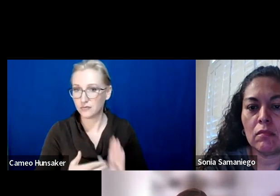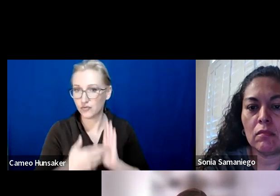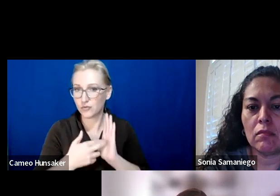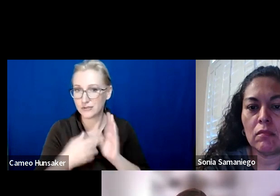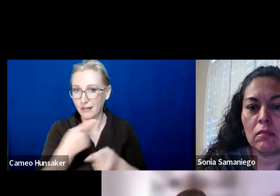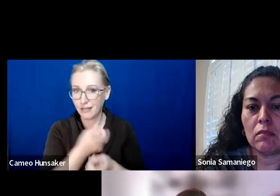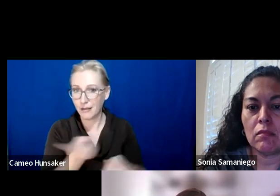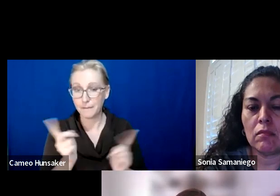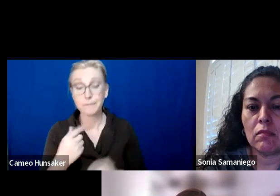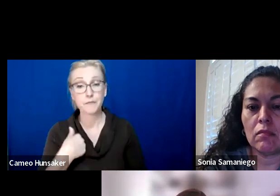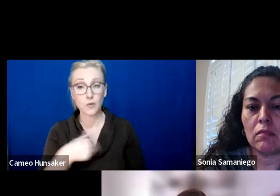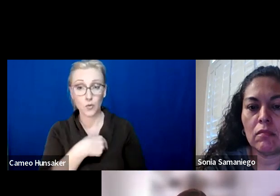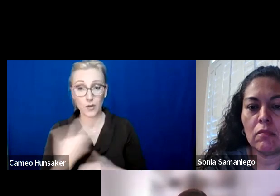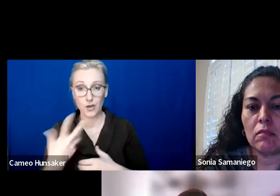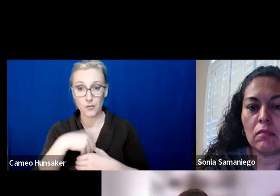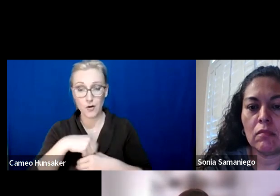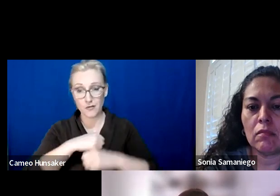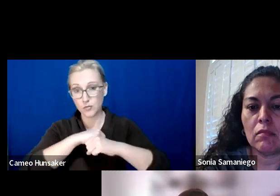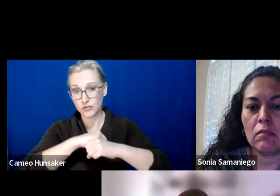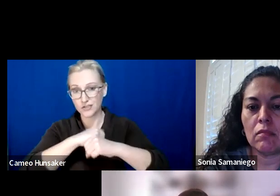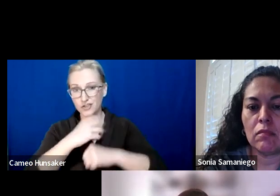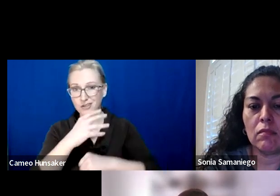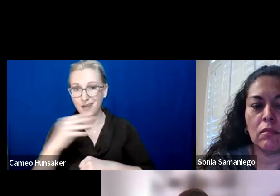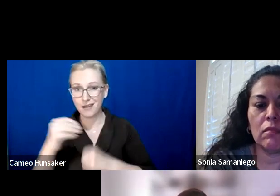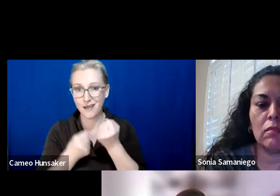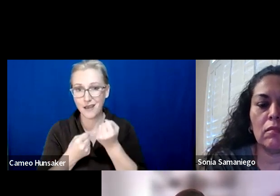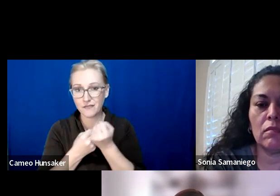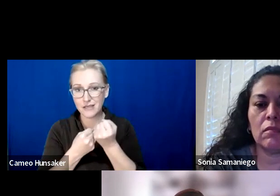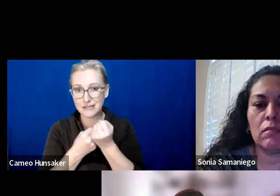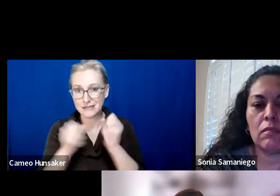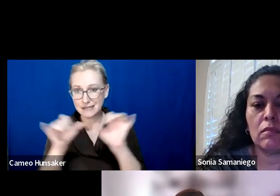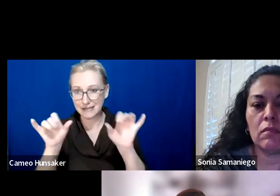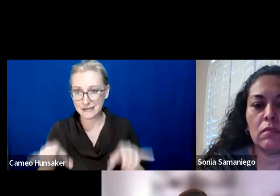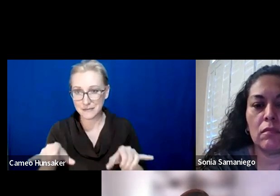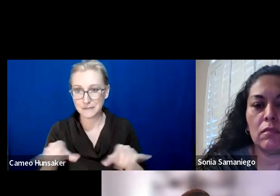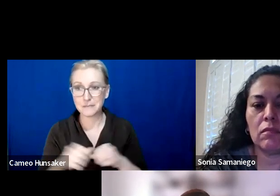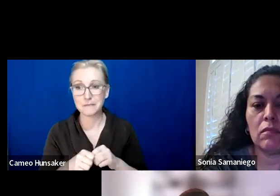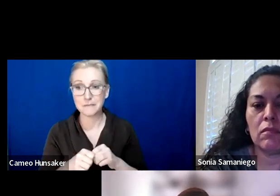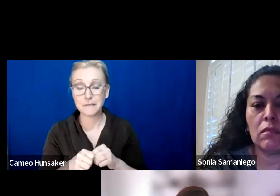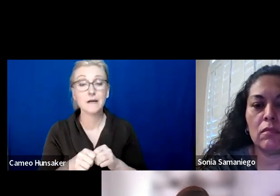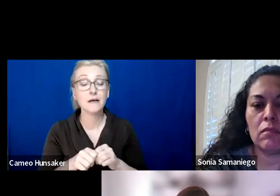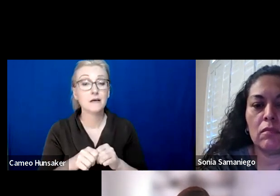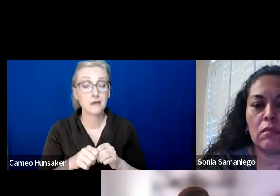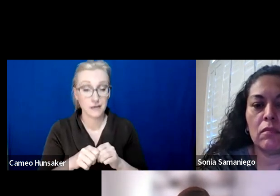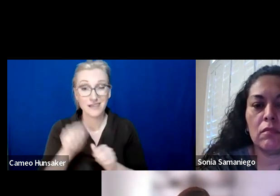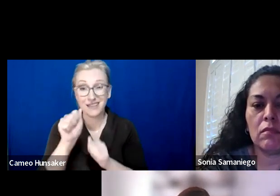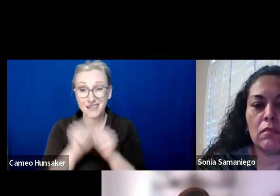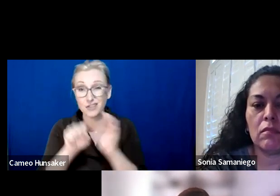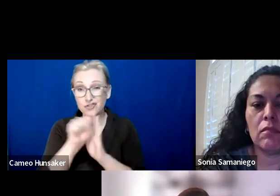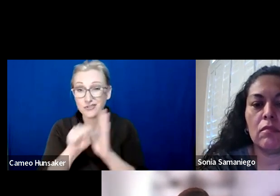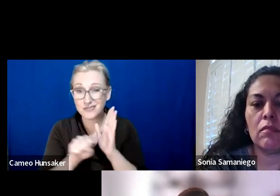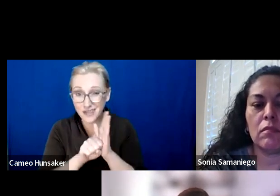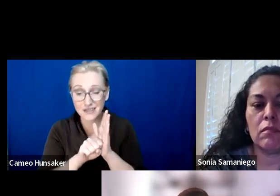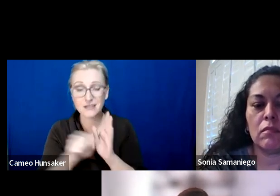and advocacy system. There is an agency like ours in every state and territory in the